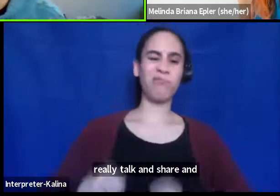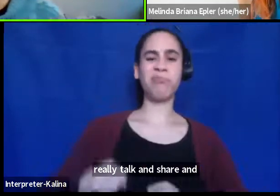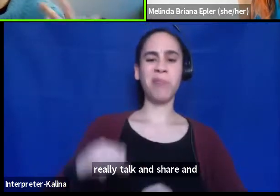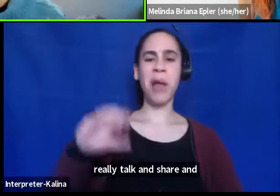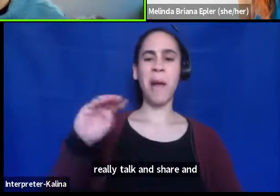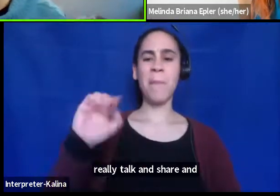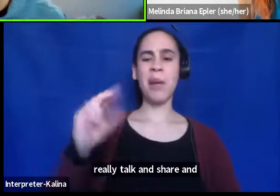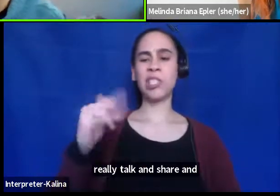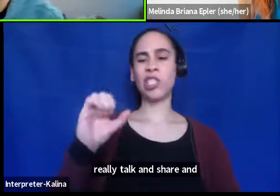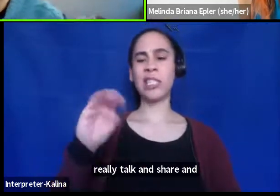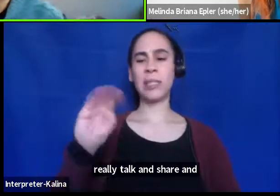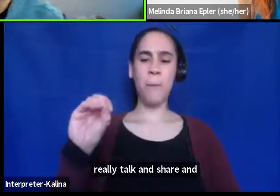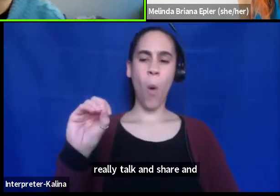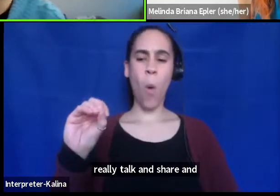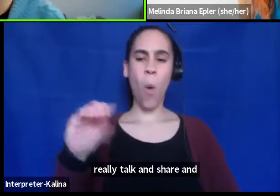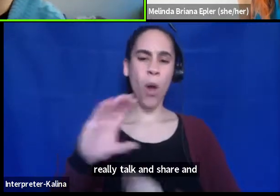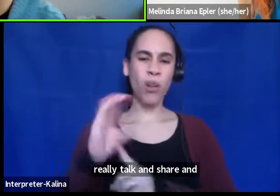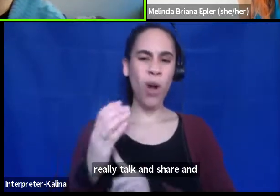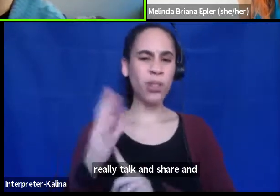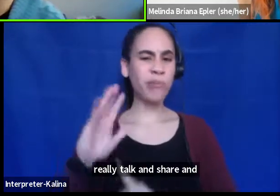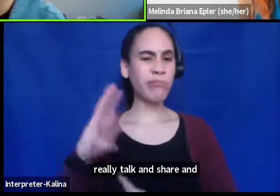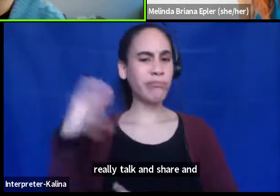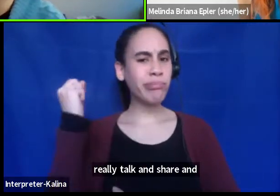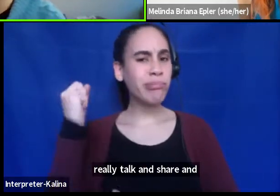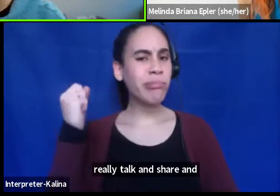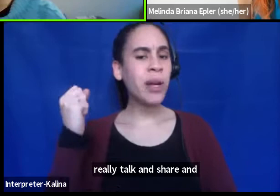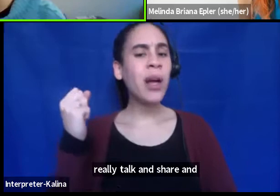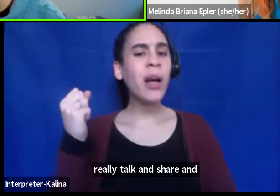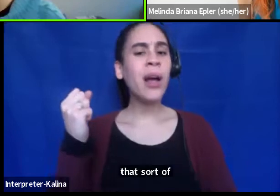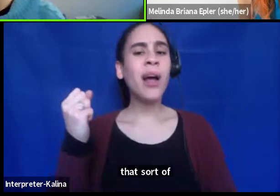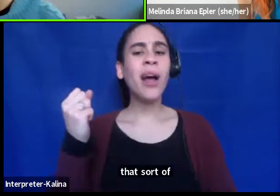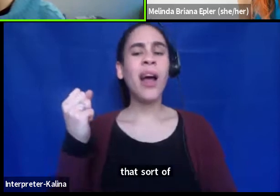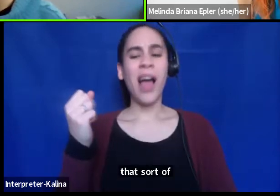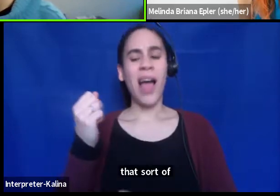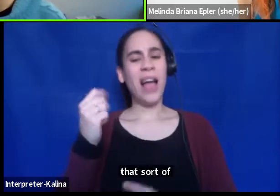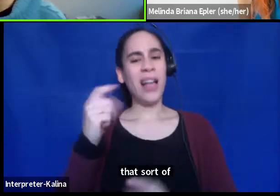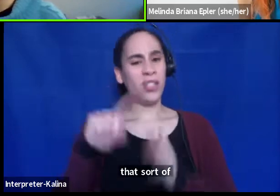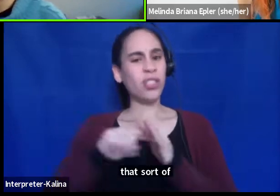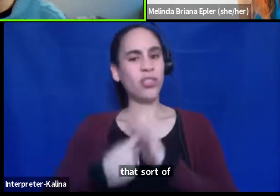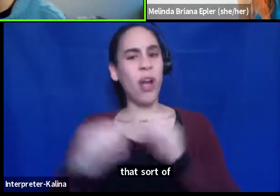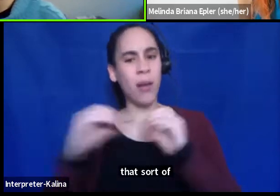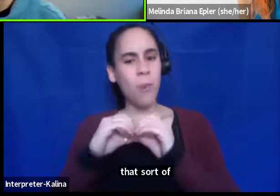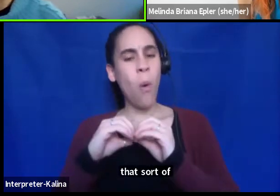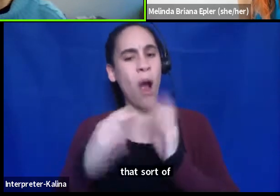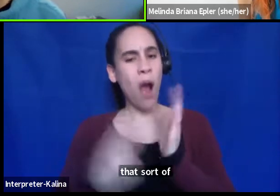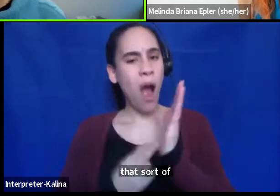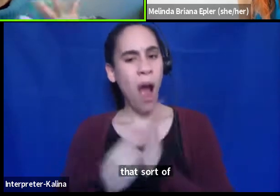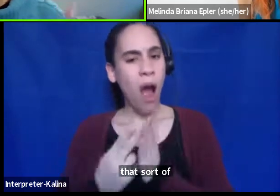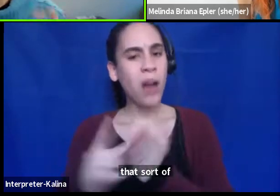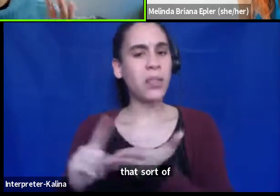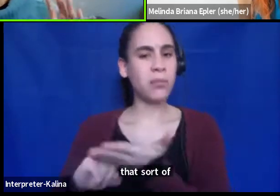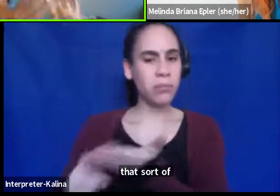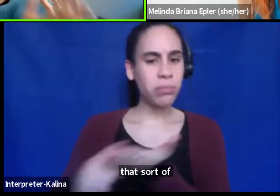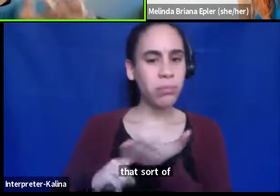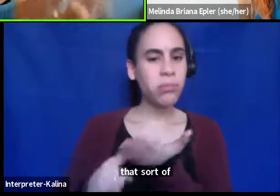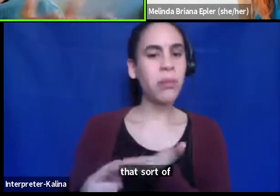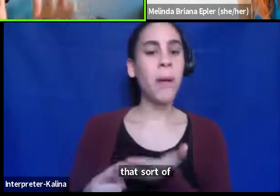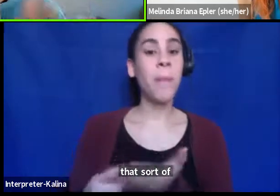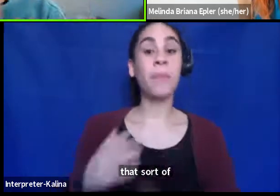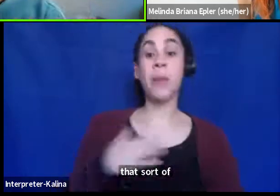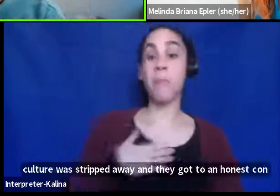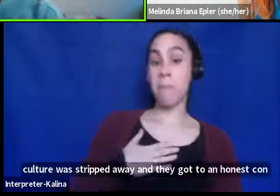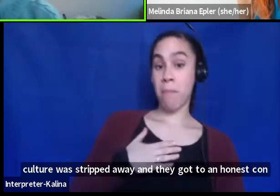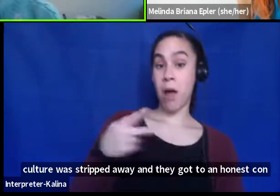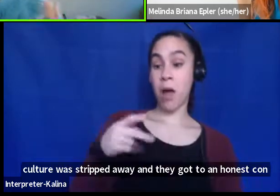stripped away, and like they got down to a really honest conversation. And one of the things that I found, so in my podcast, we look at